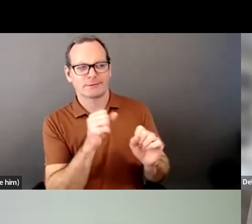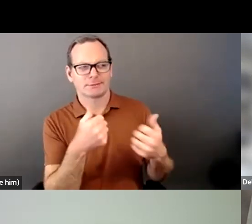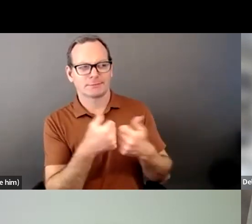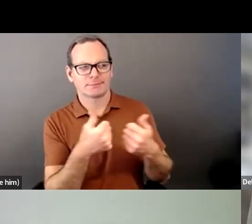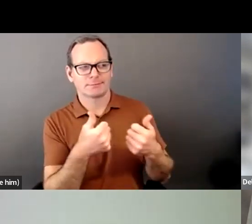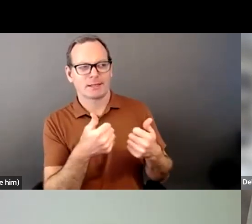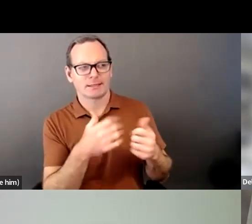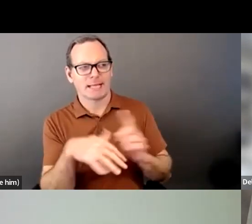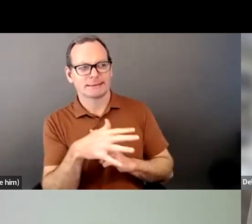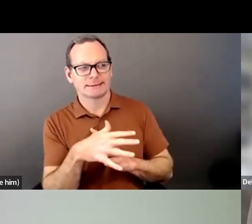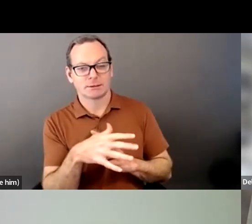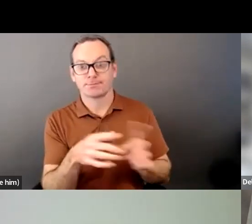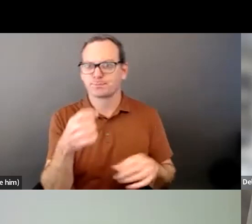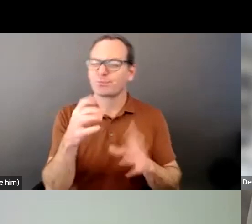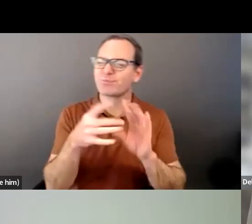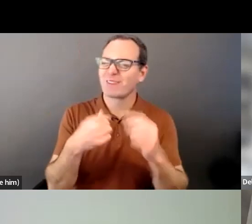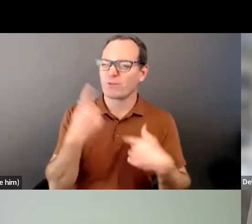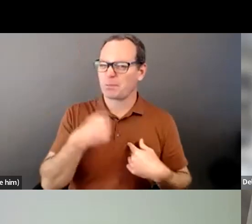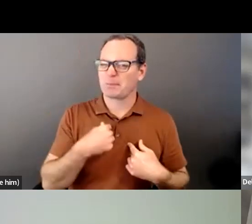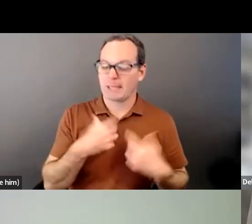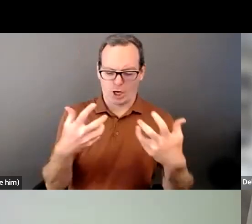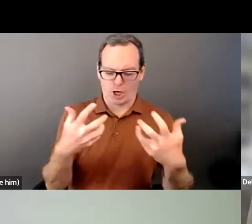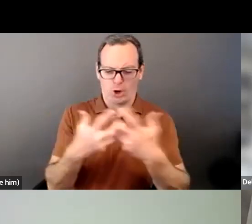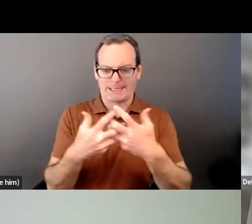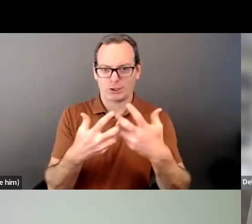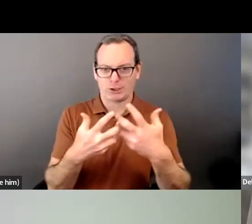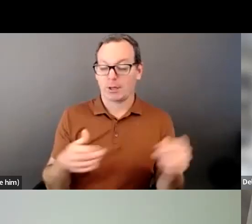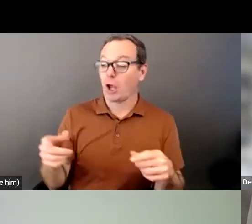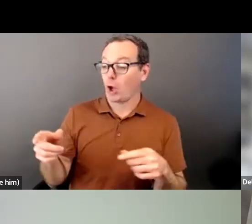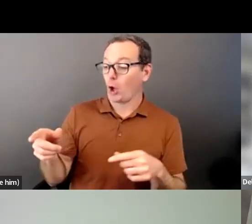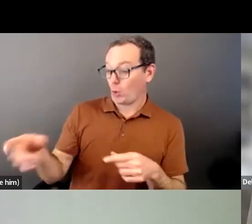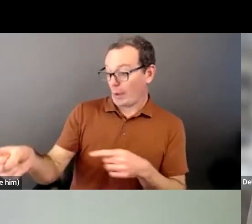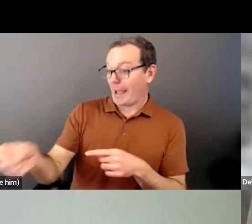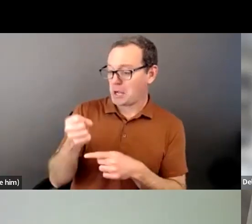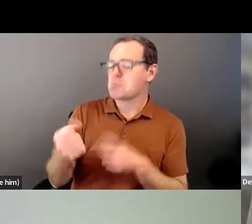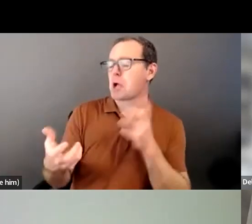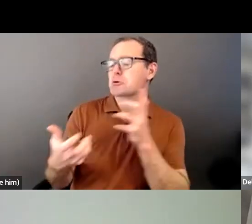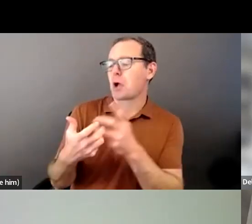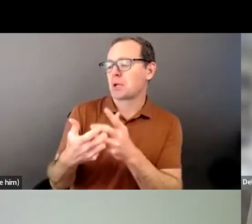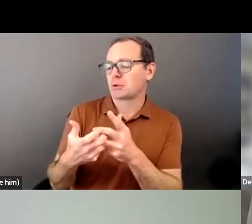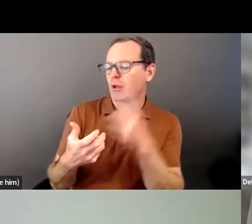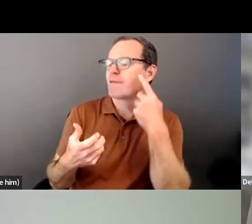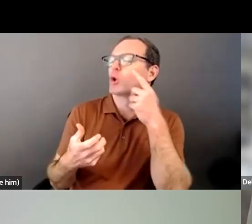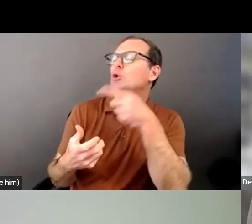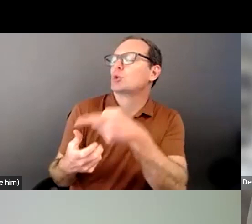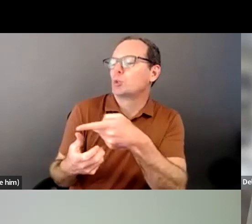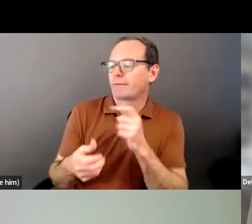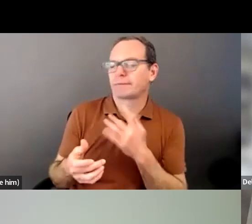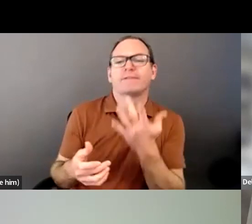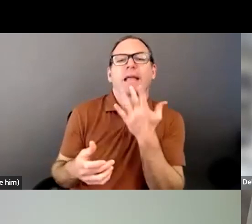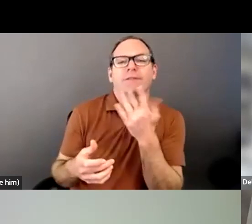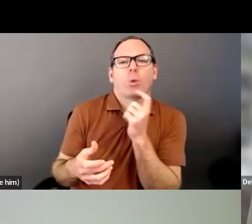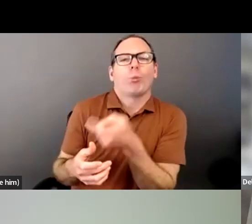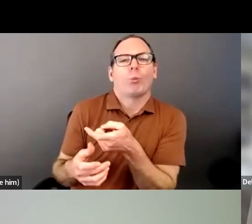that it's not that you are deserving of it, but, we're kind of doing you a little favor over here. If that's not the case, we have to really emphasize